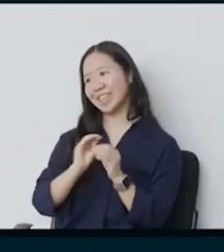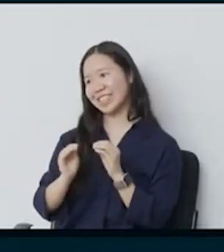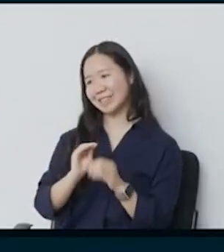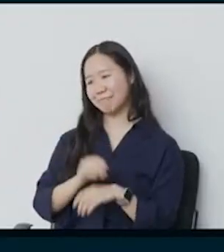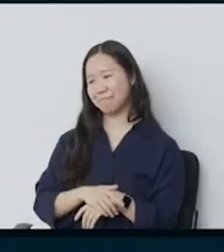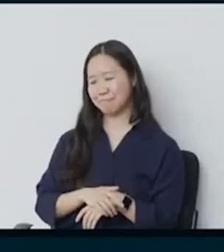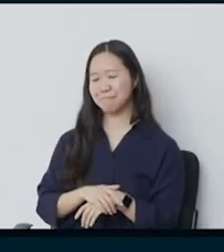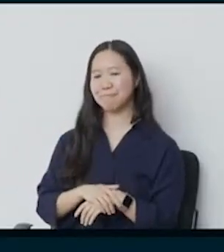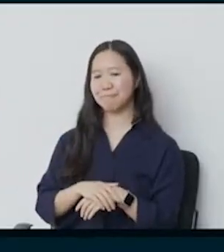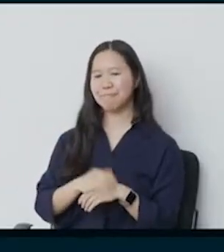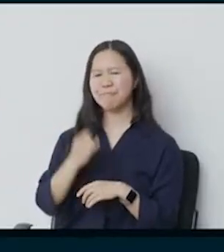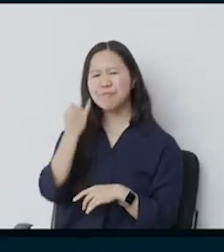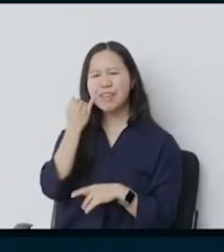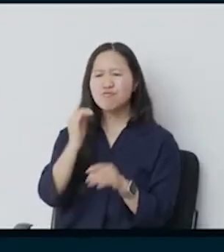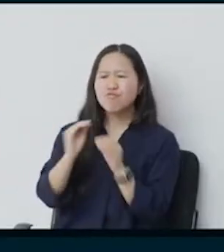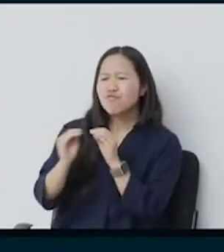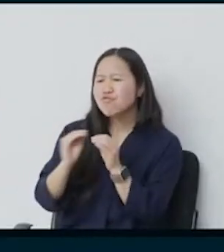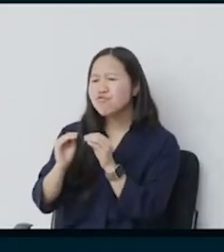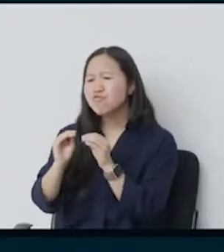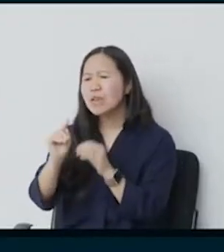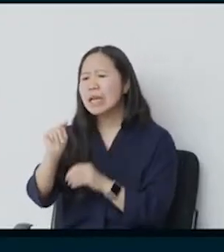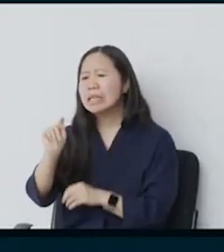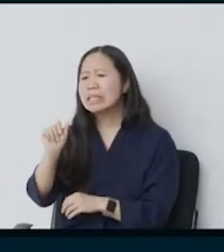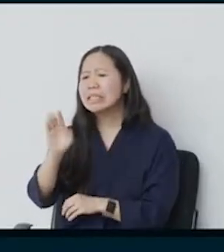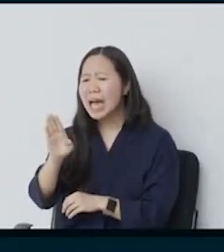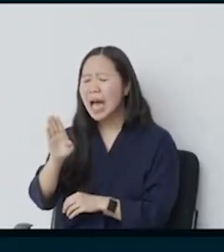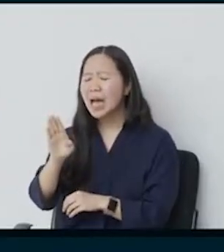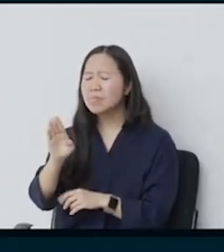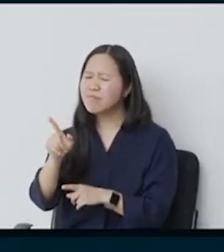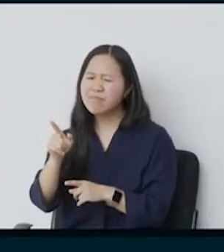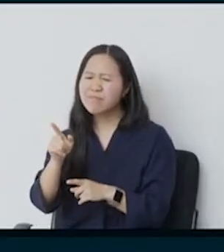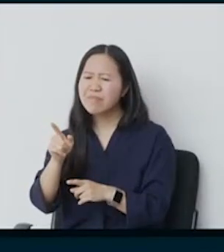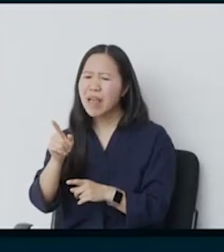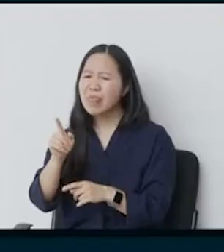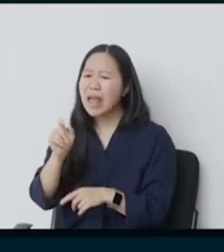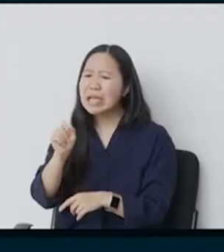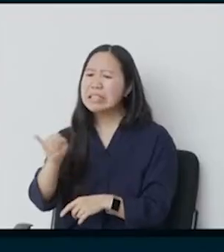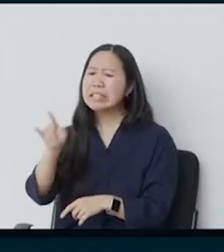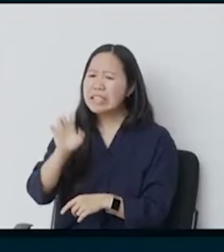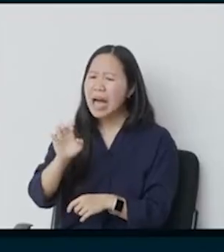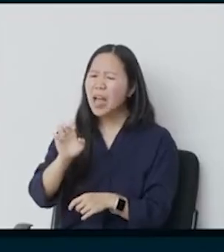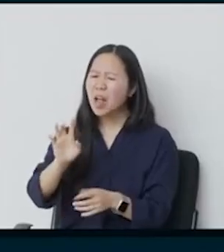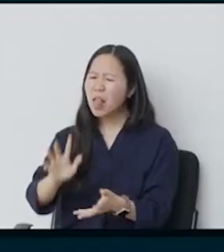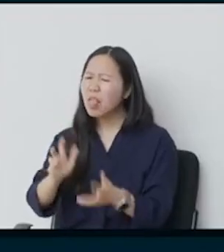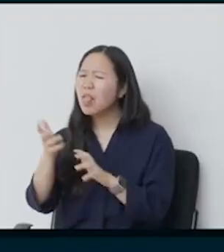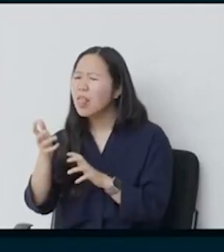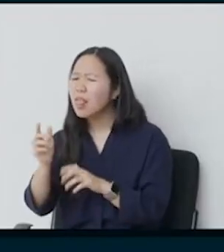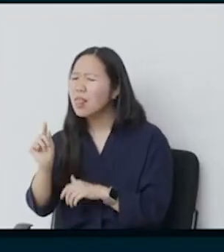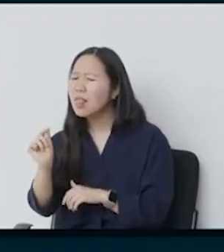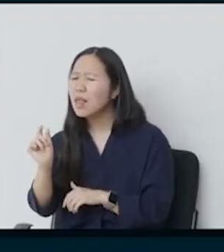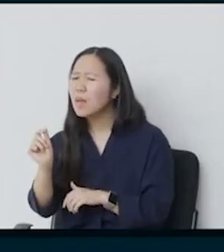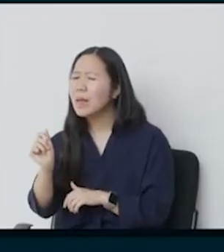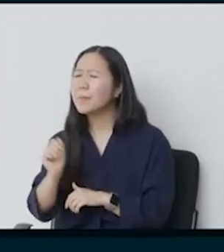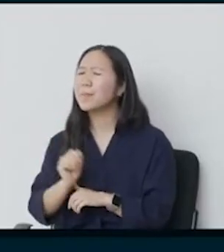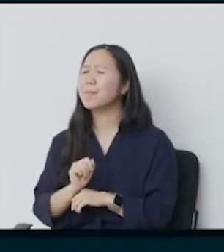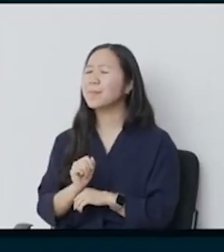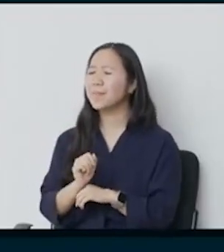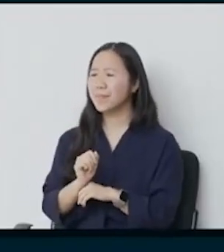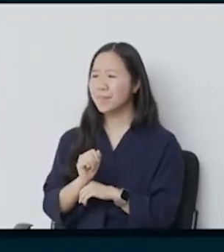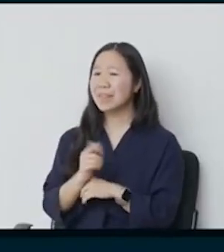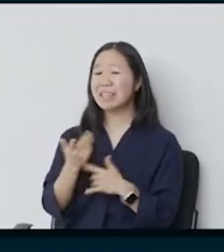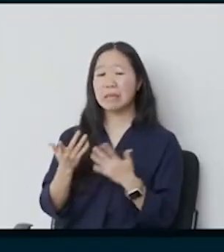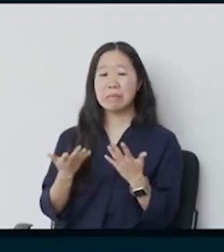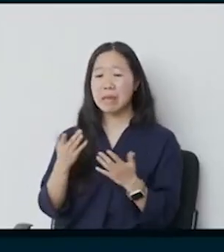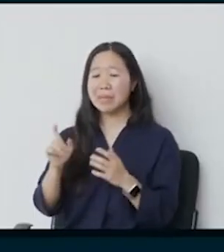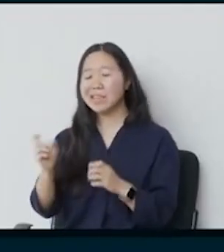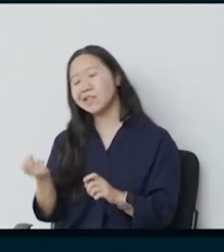order, you start to mess with the styles on the page a little bit, and things might get kind of messed up with that, and then you might